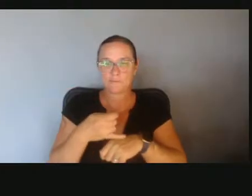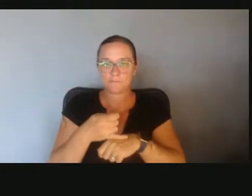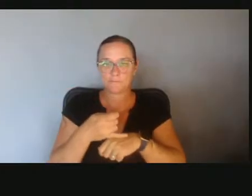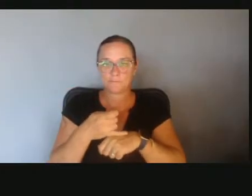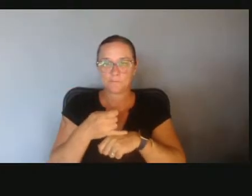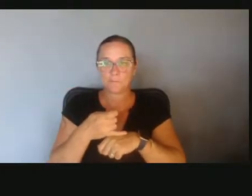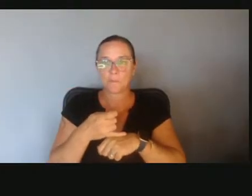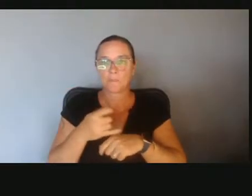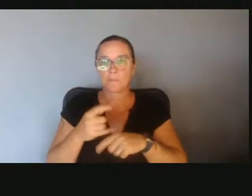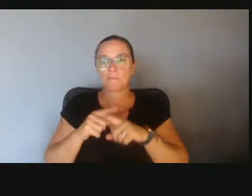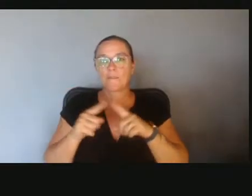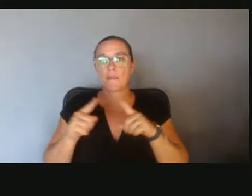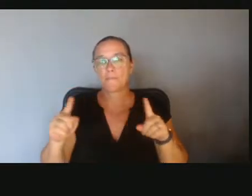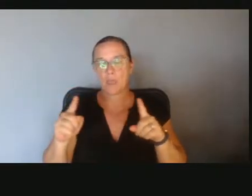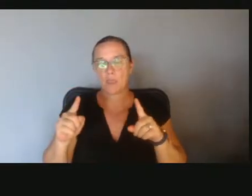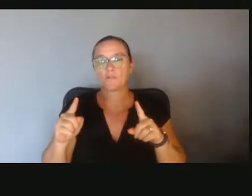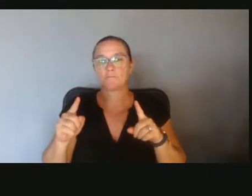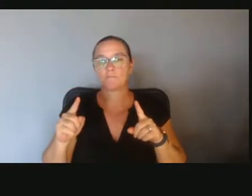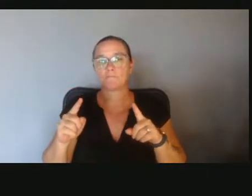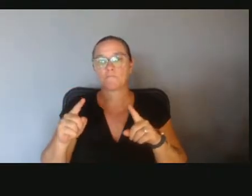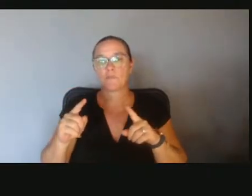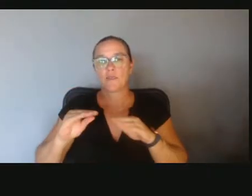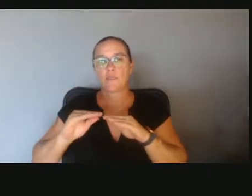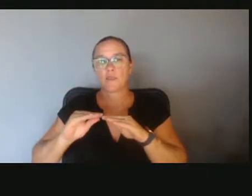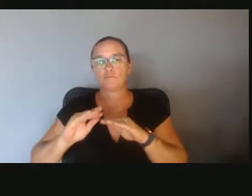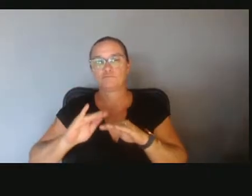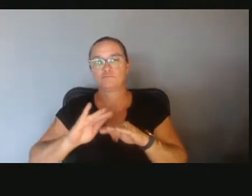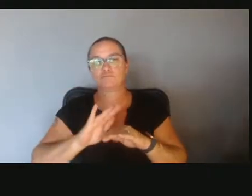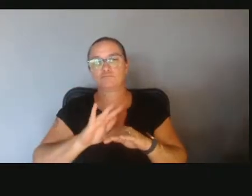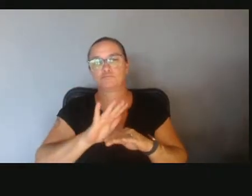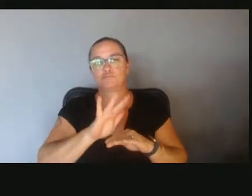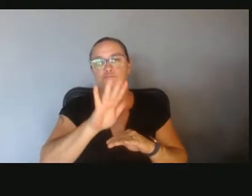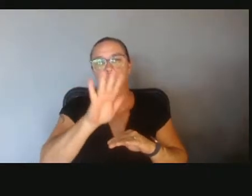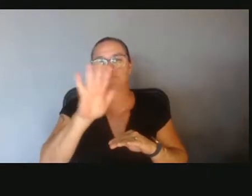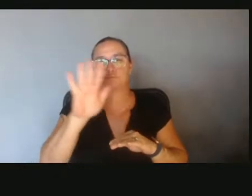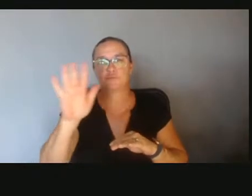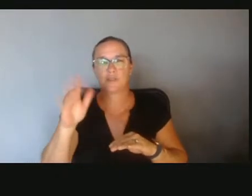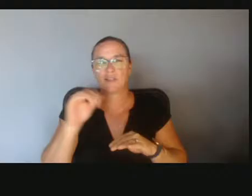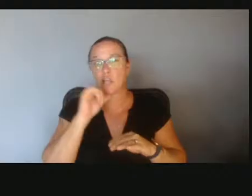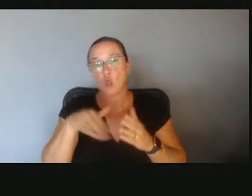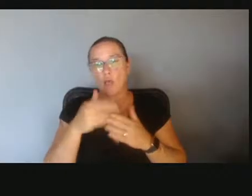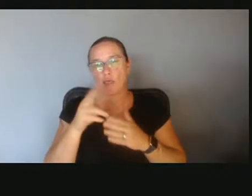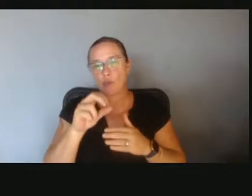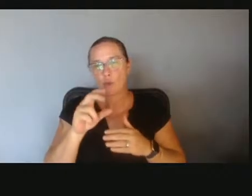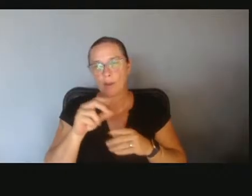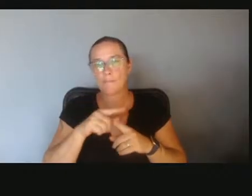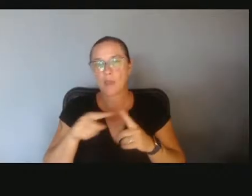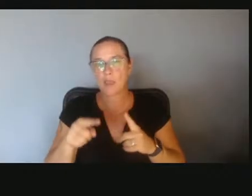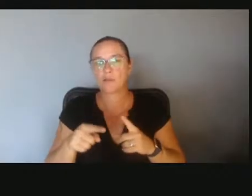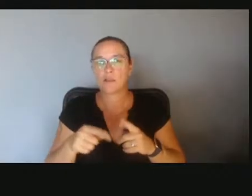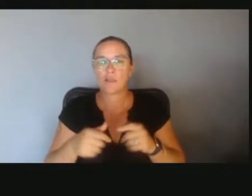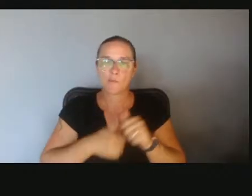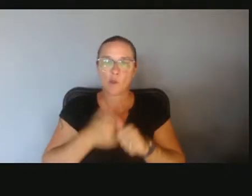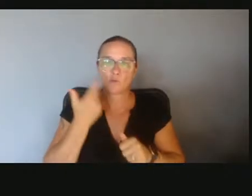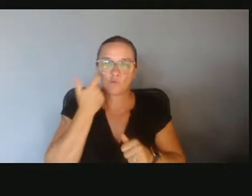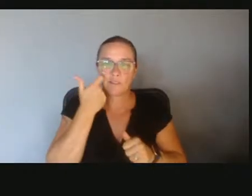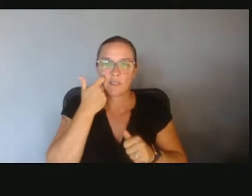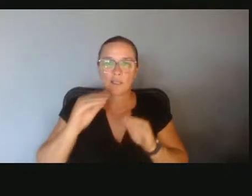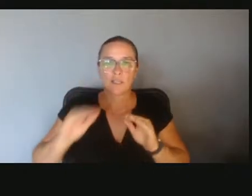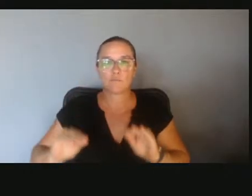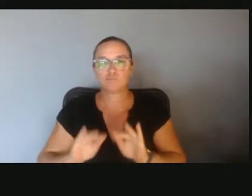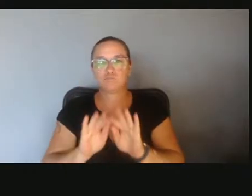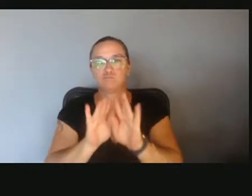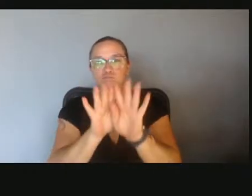the accumulation of 30 episodes of gas is probably not all 30 here, but the more recent ones have been